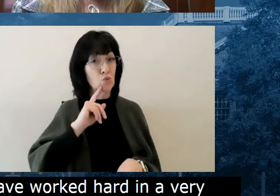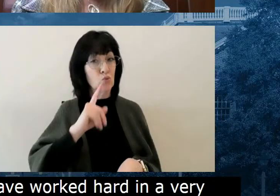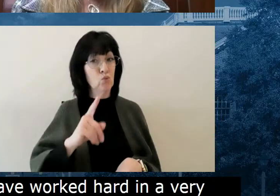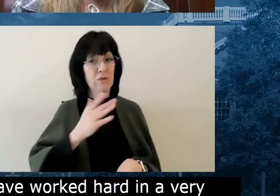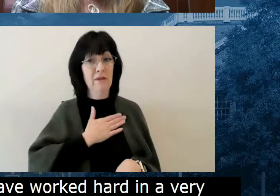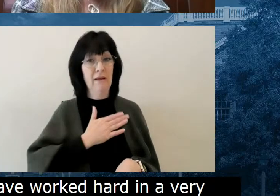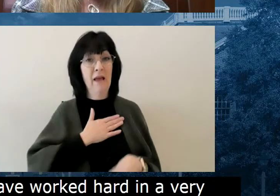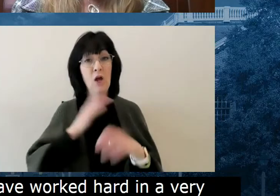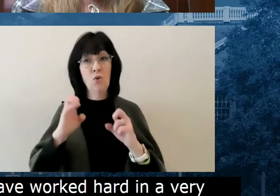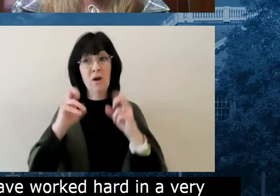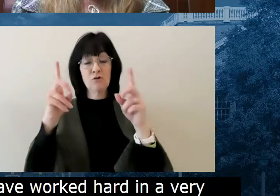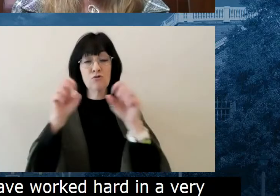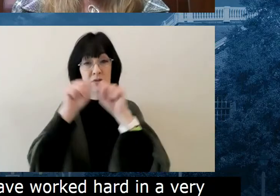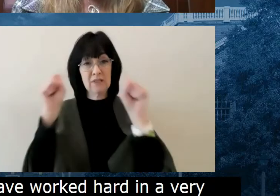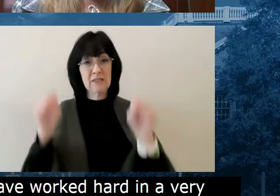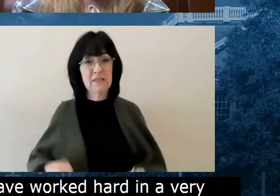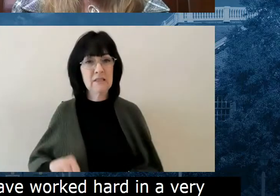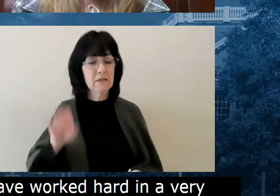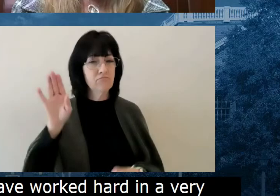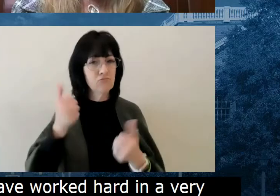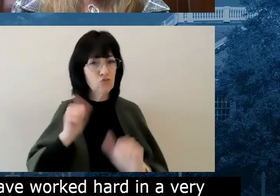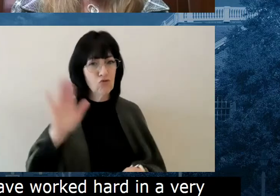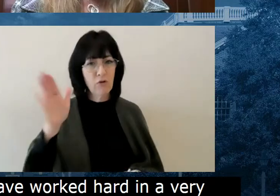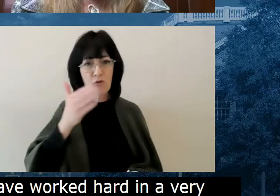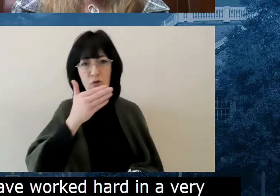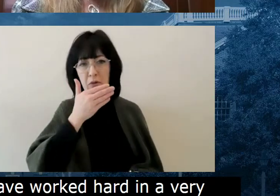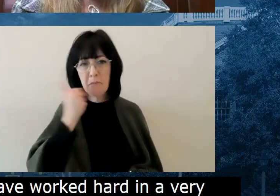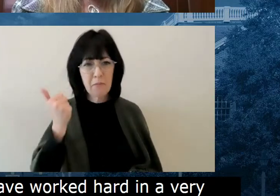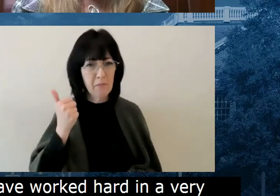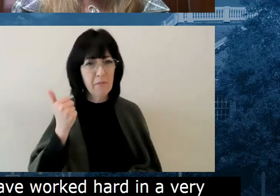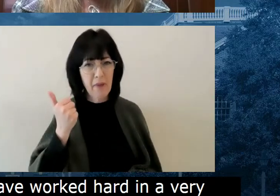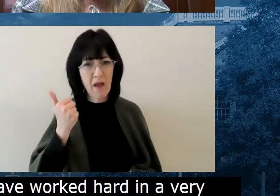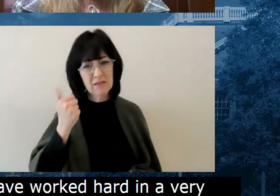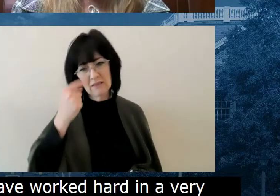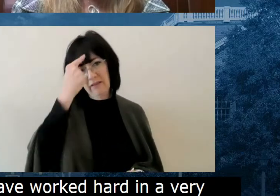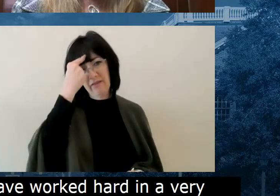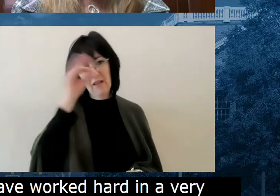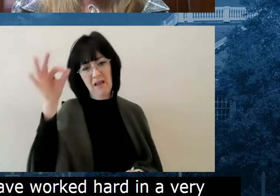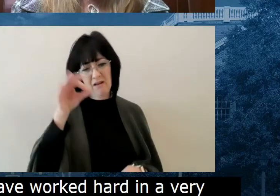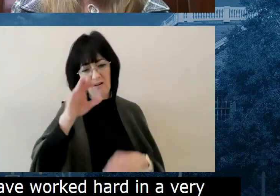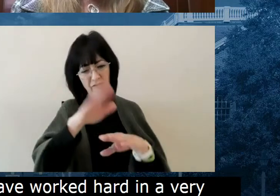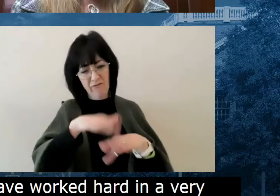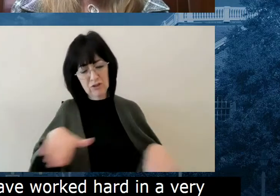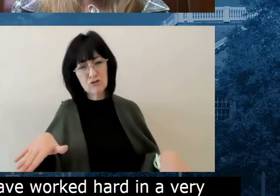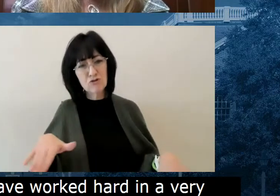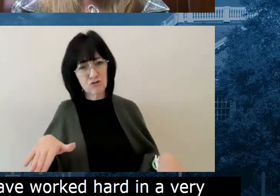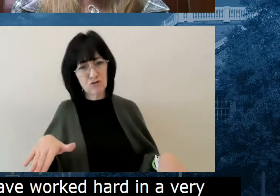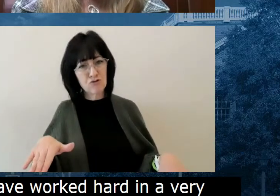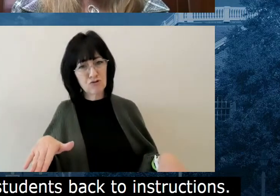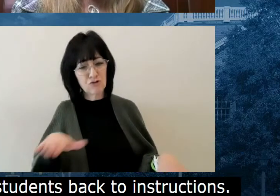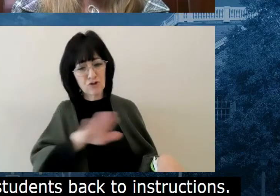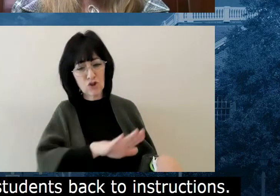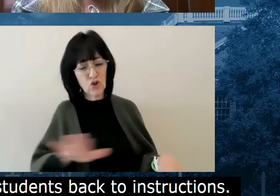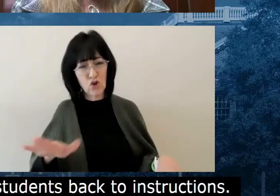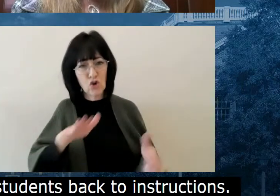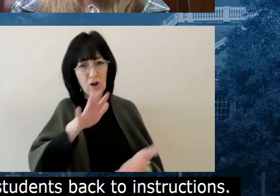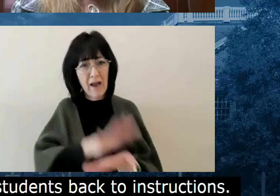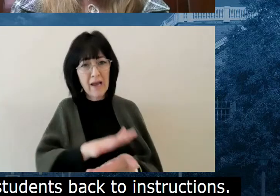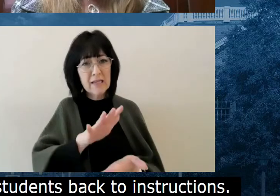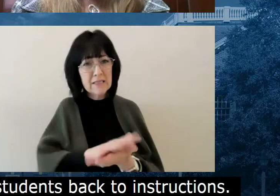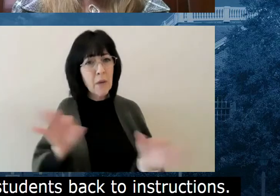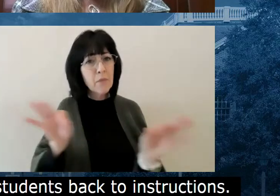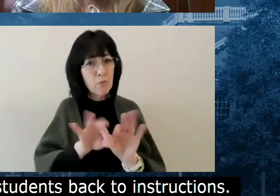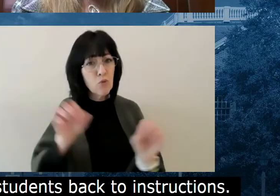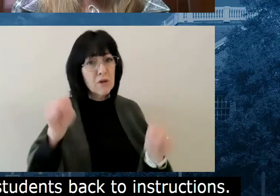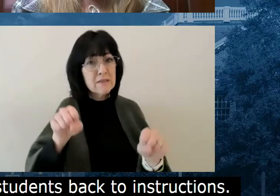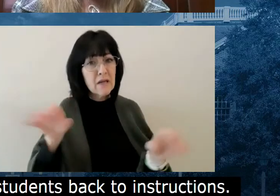instruction, because we know how important it is, not just for the children's academic